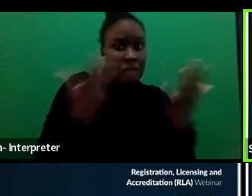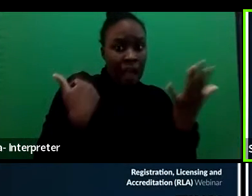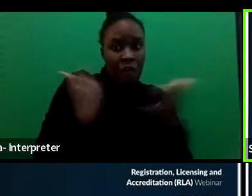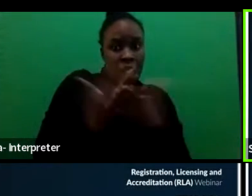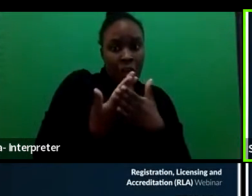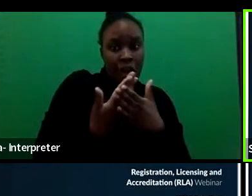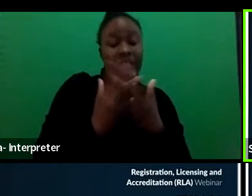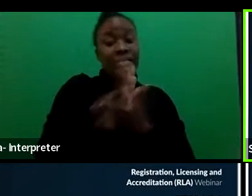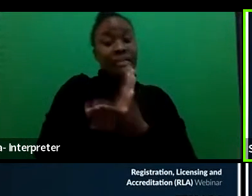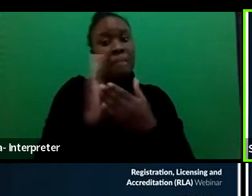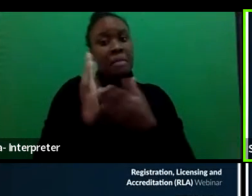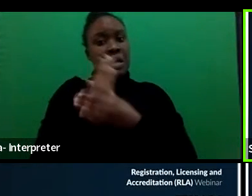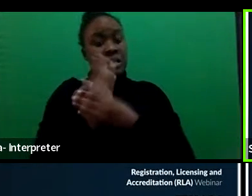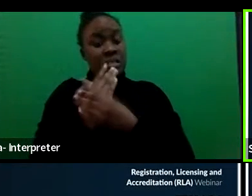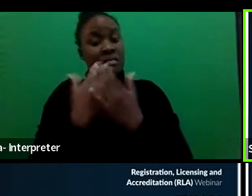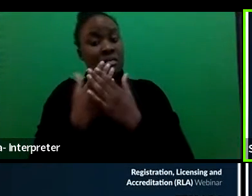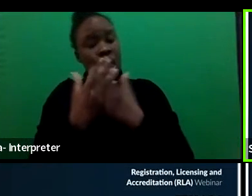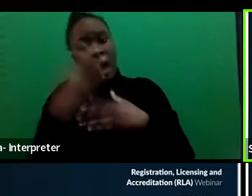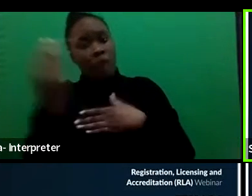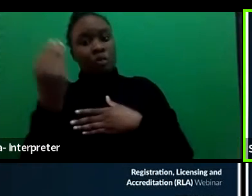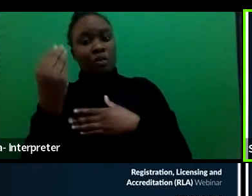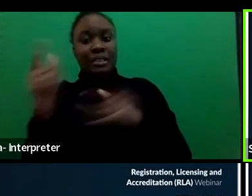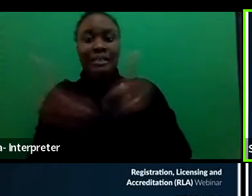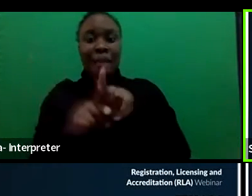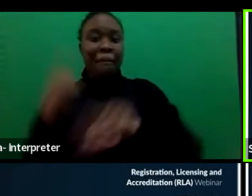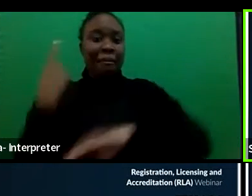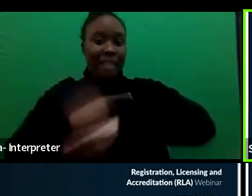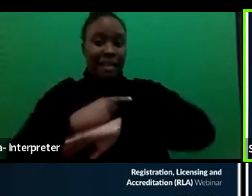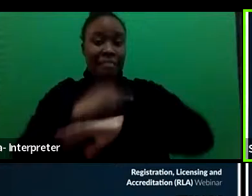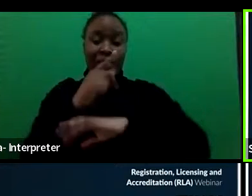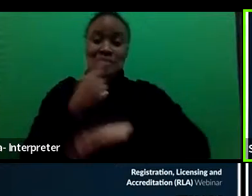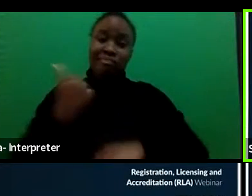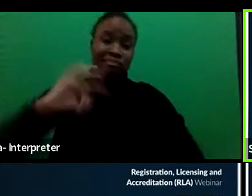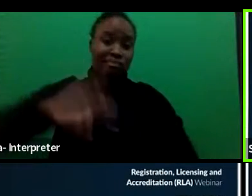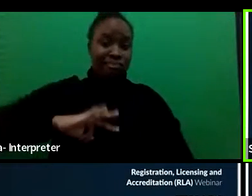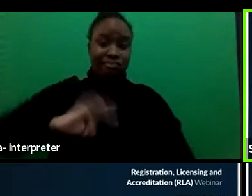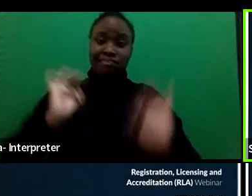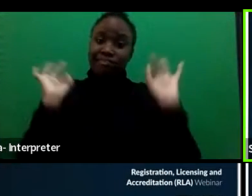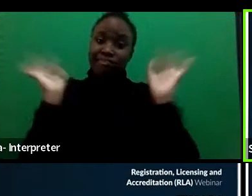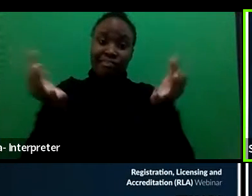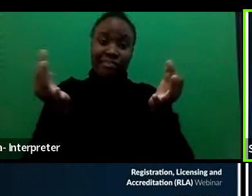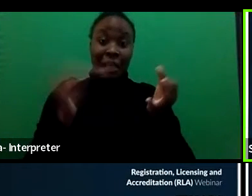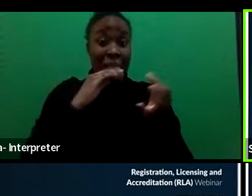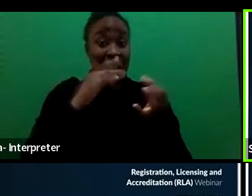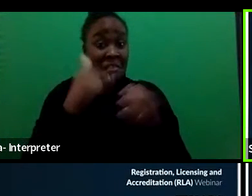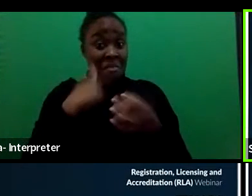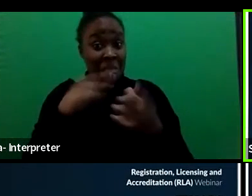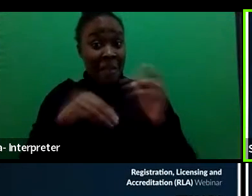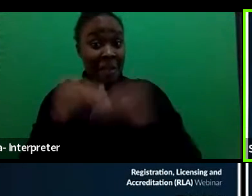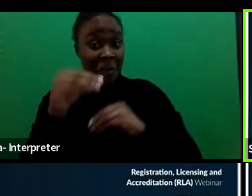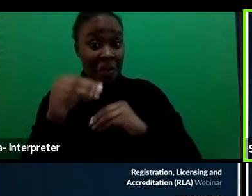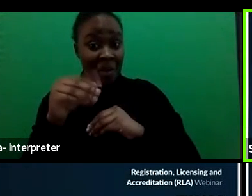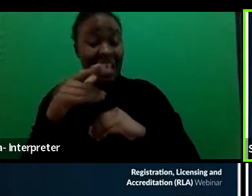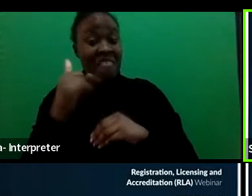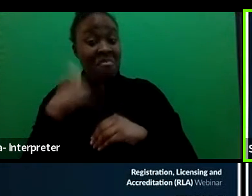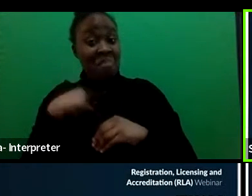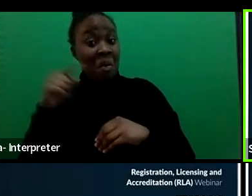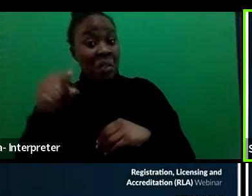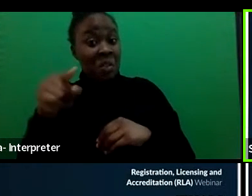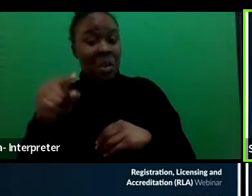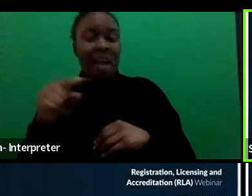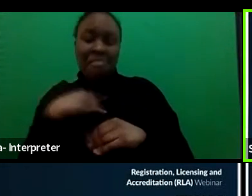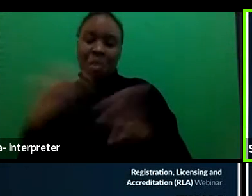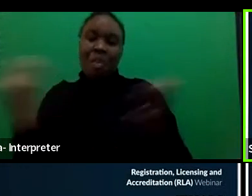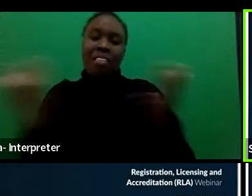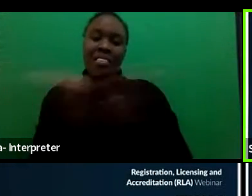cases are even able to go out the same day. So it's a huge benefit, Walter. If I were you, I would take really advantage of that. Thank you,